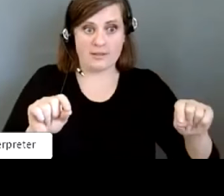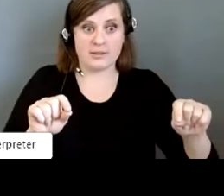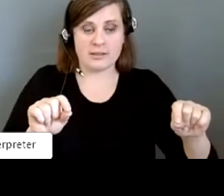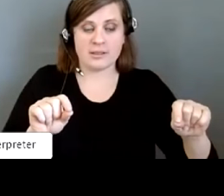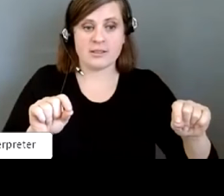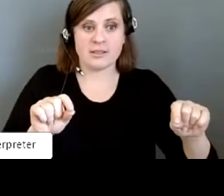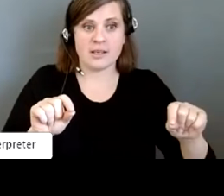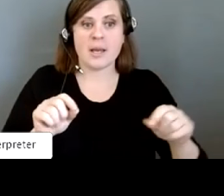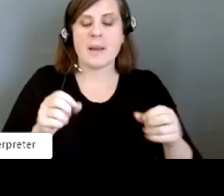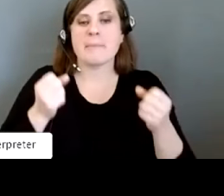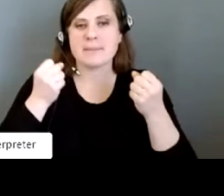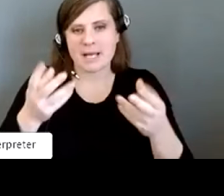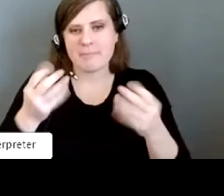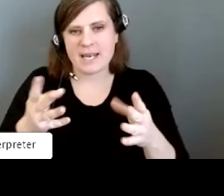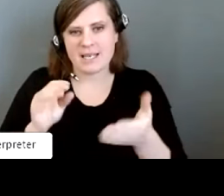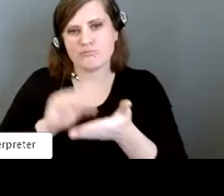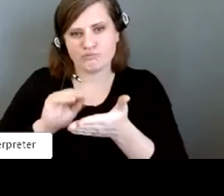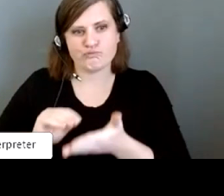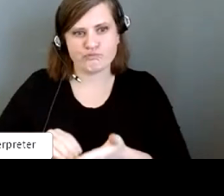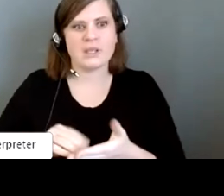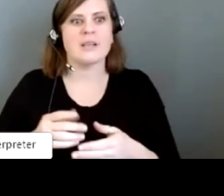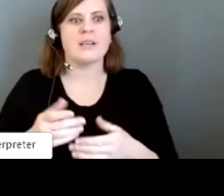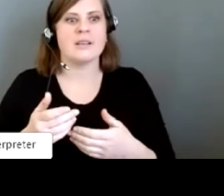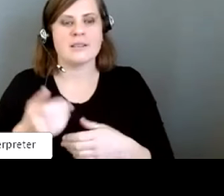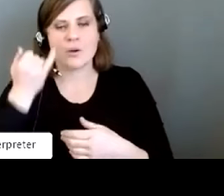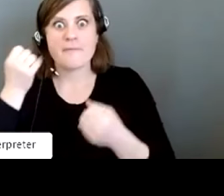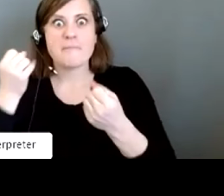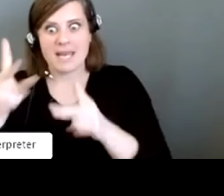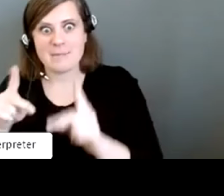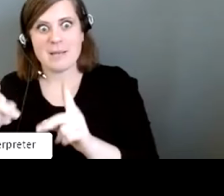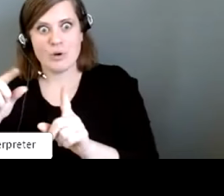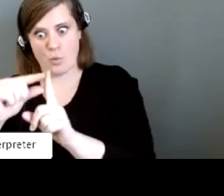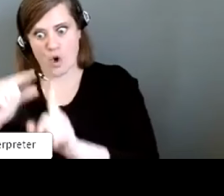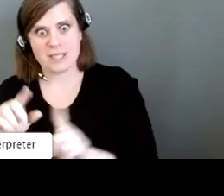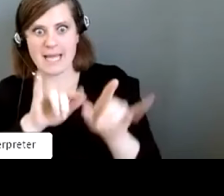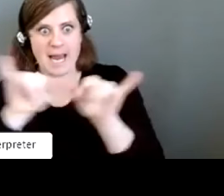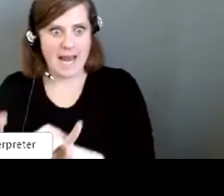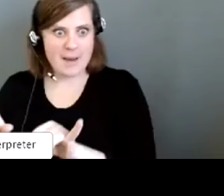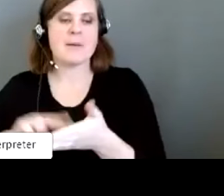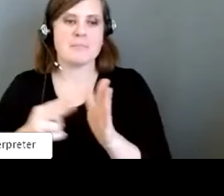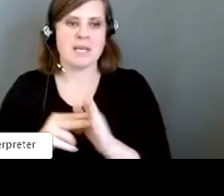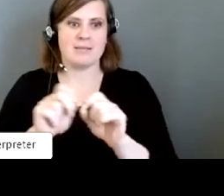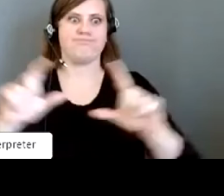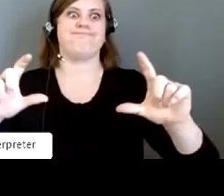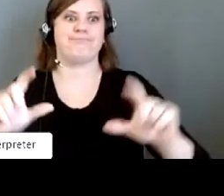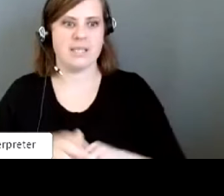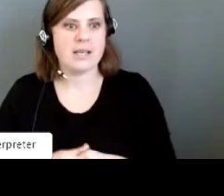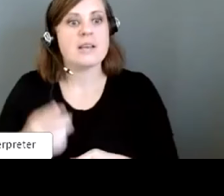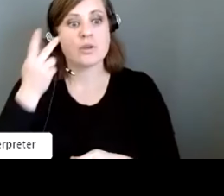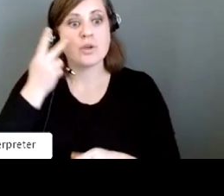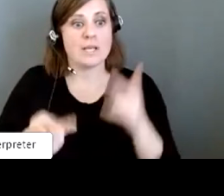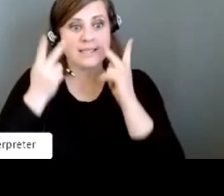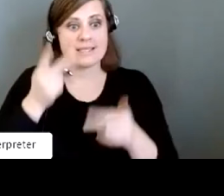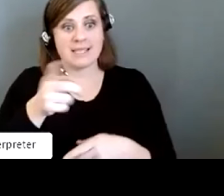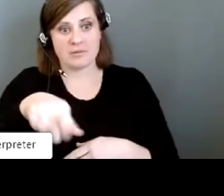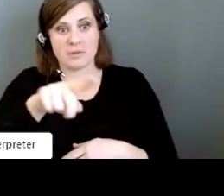so many people said something about it, the larger it becomes. You can look at vulnerability. So in terms of what everybody's talking